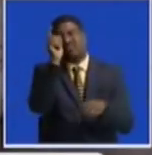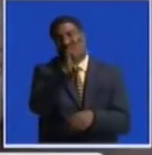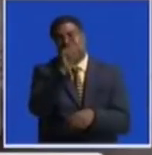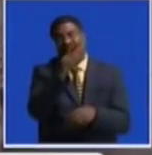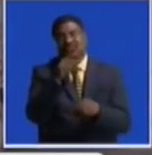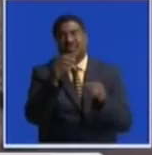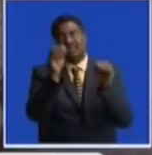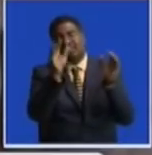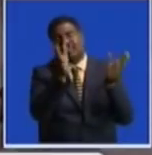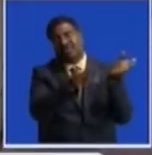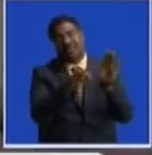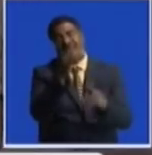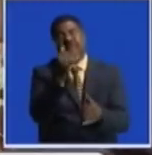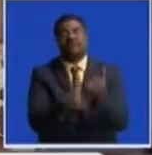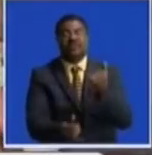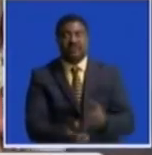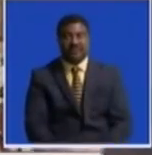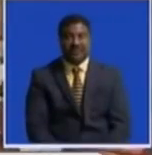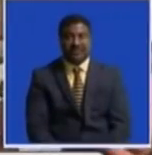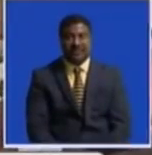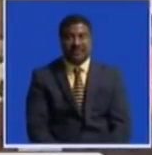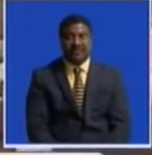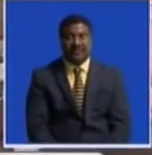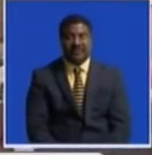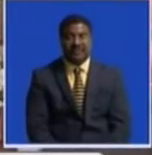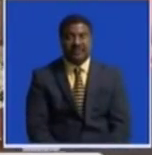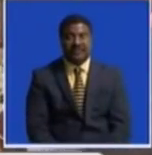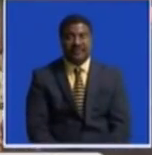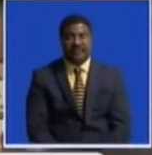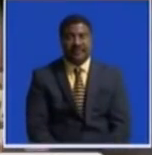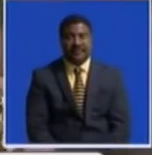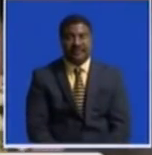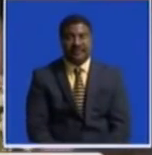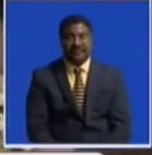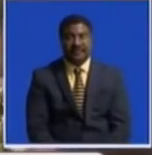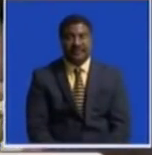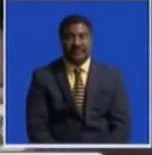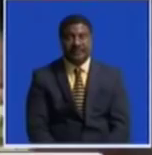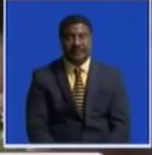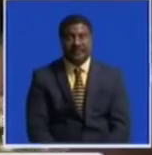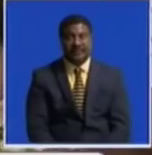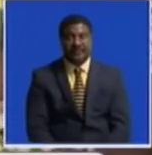Mark Zilgone, ZNBC News, Lusaka.